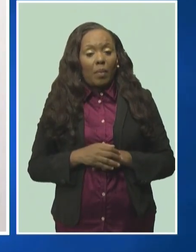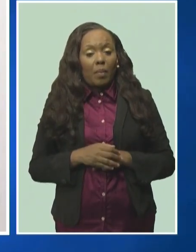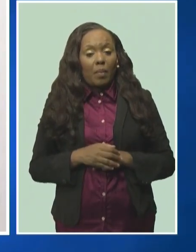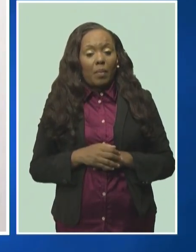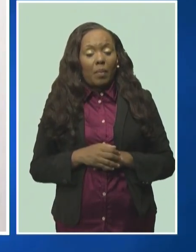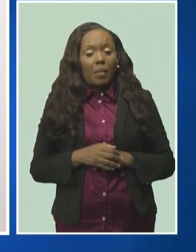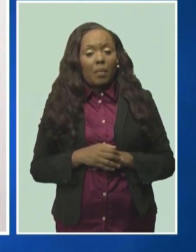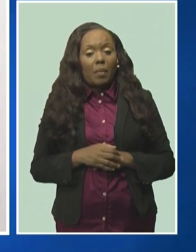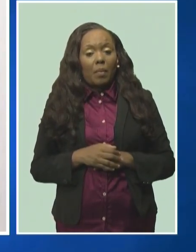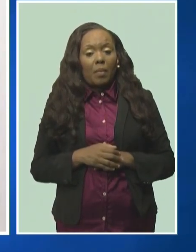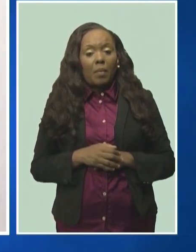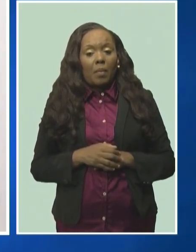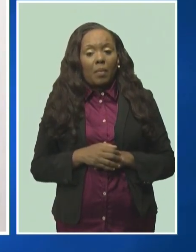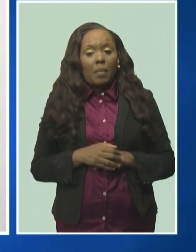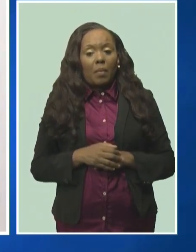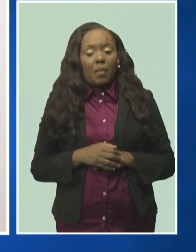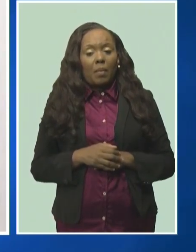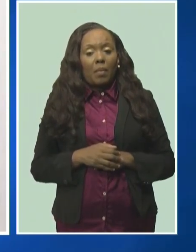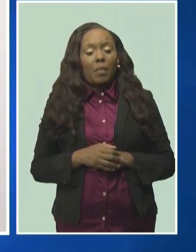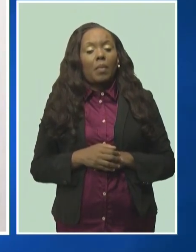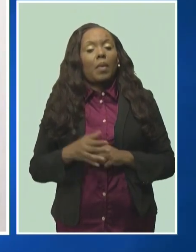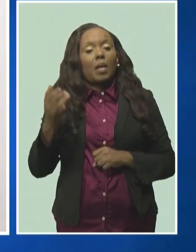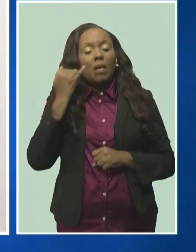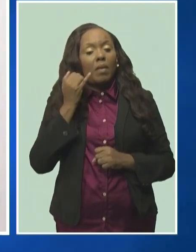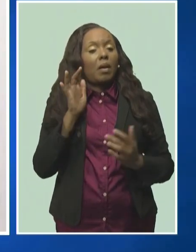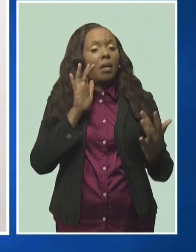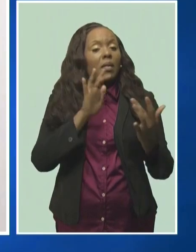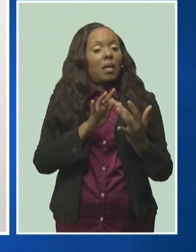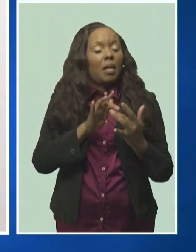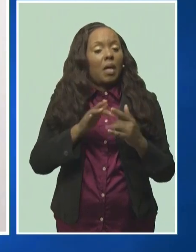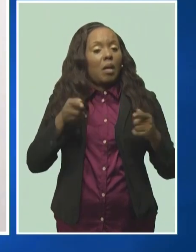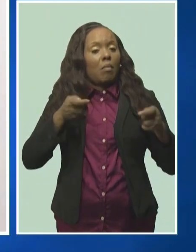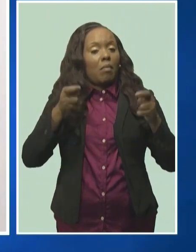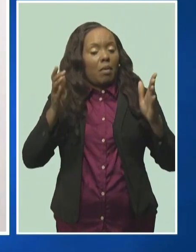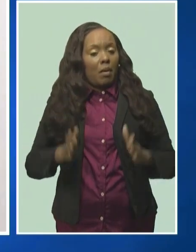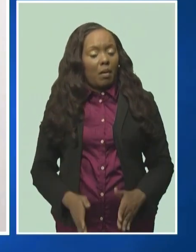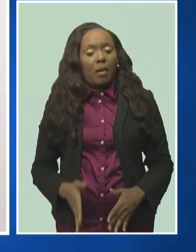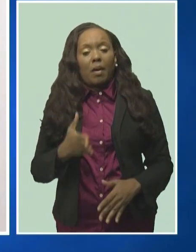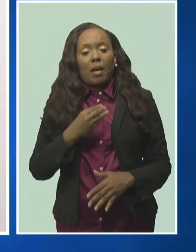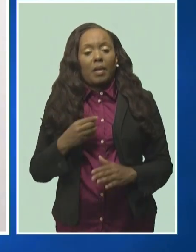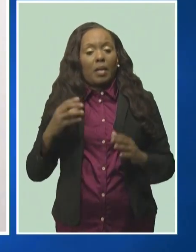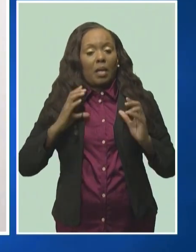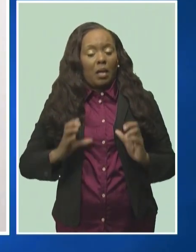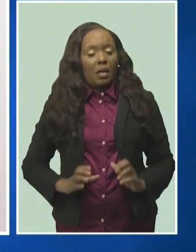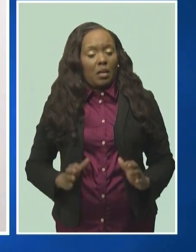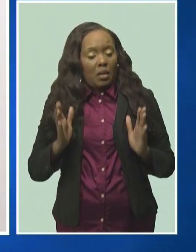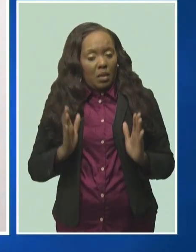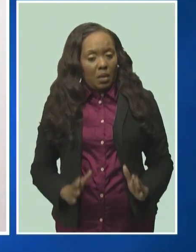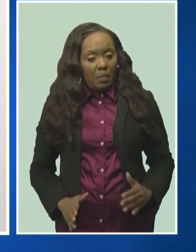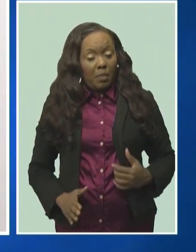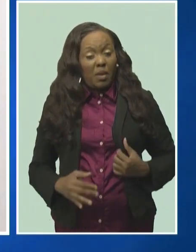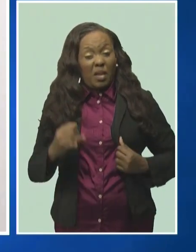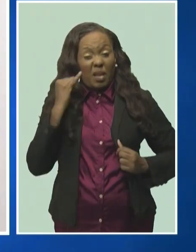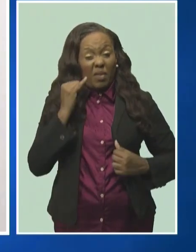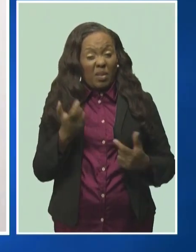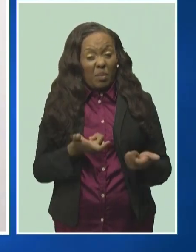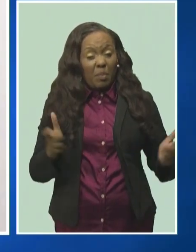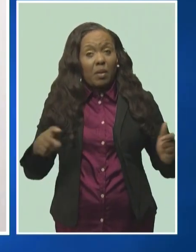protection law, the data commissioner, and also the customer, depending on how grave that risk is.